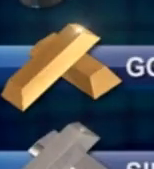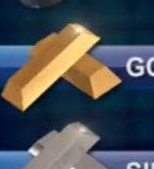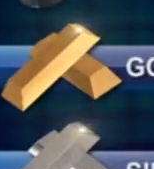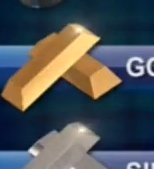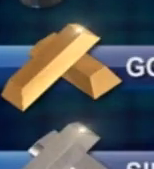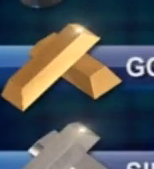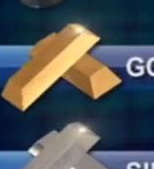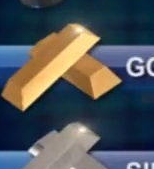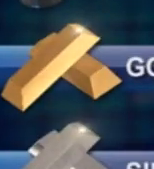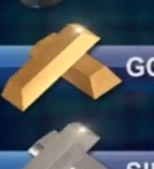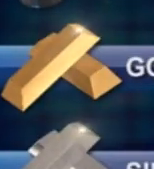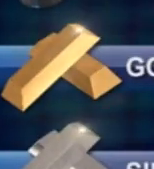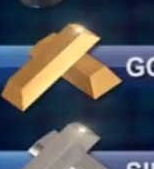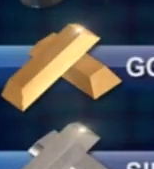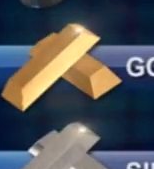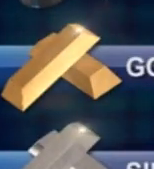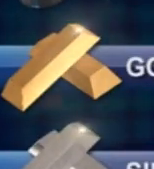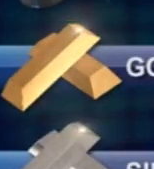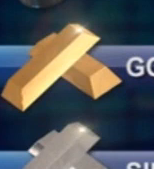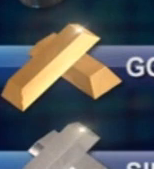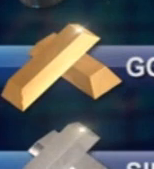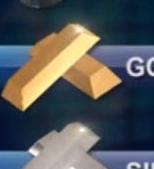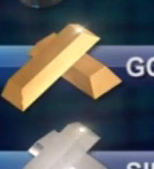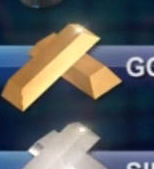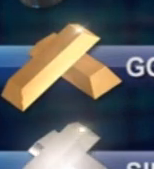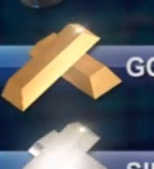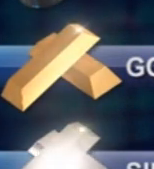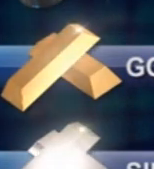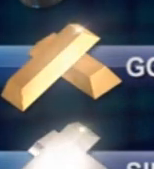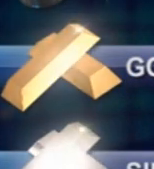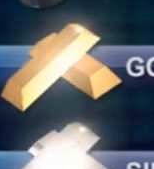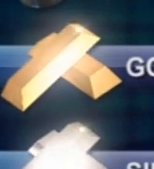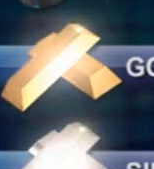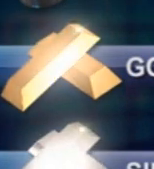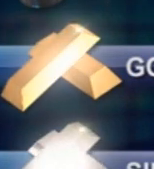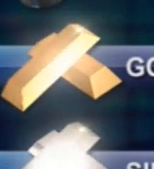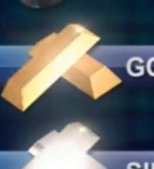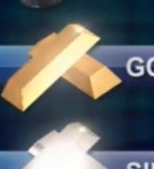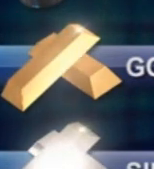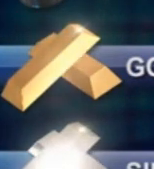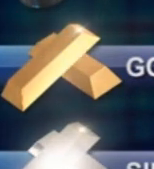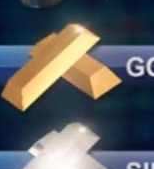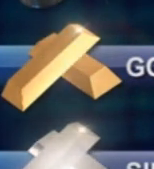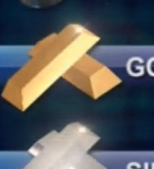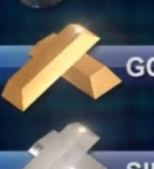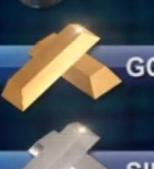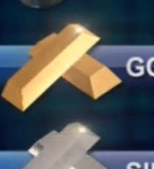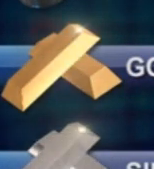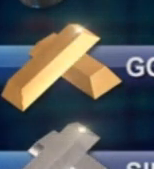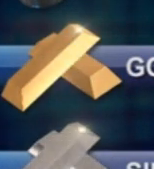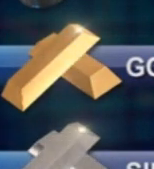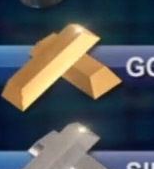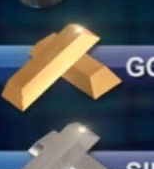commodities market. Crude oil continued to hover over $42 a barrel. Gold dropped slightly